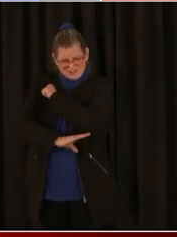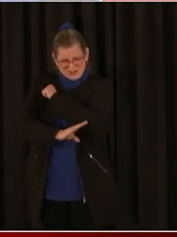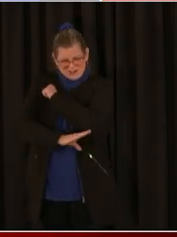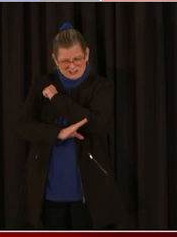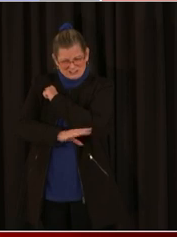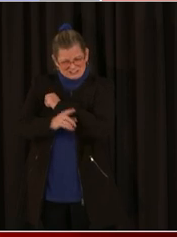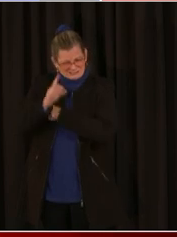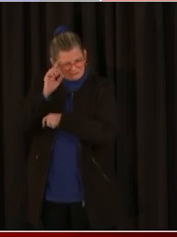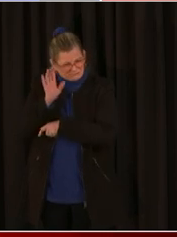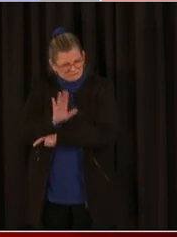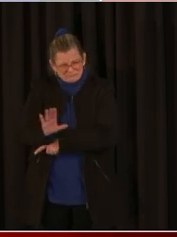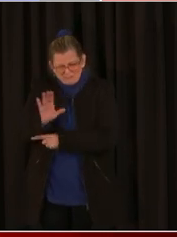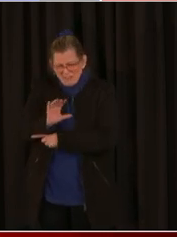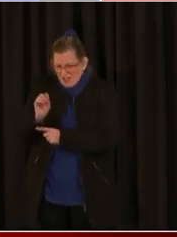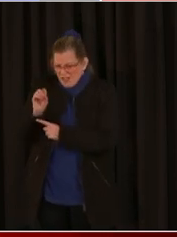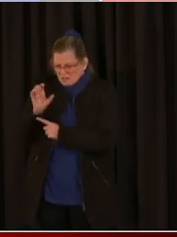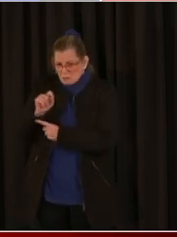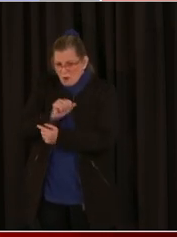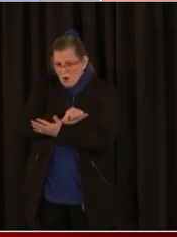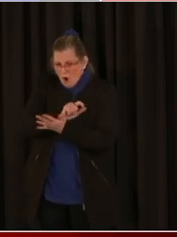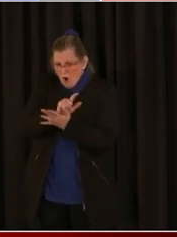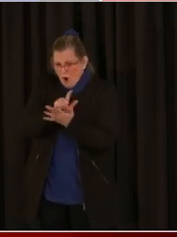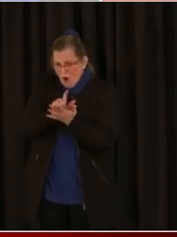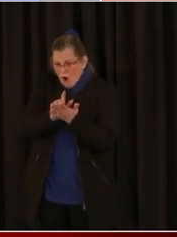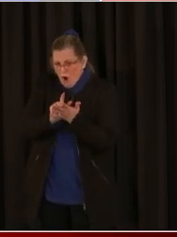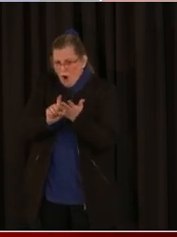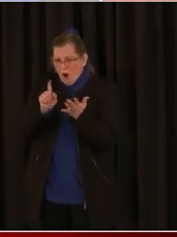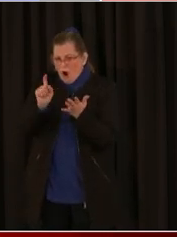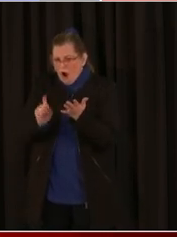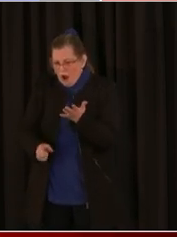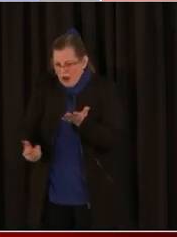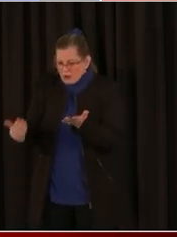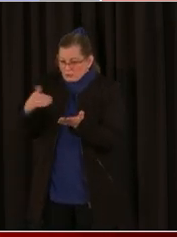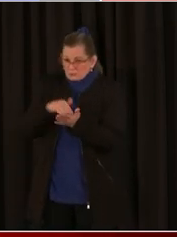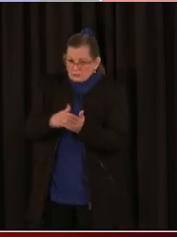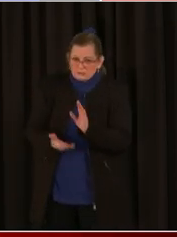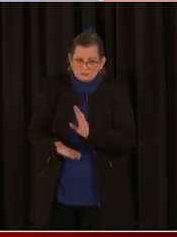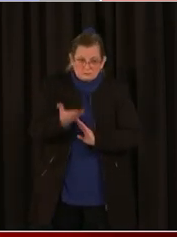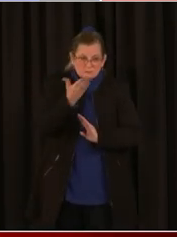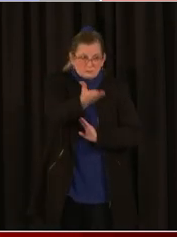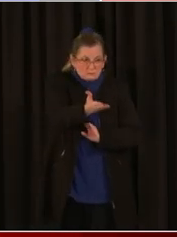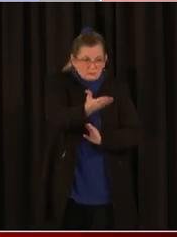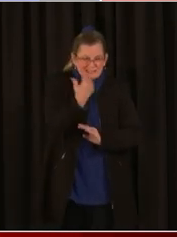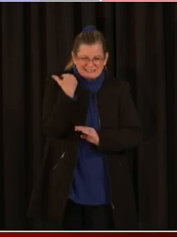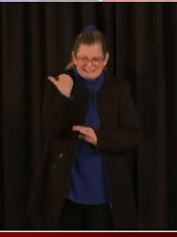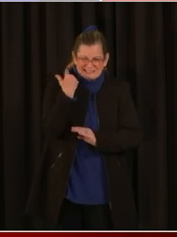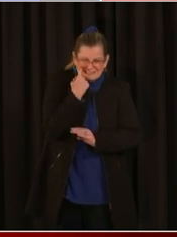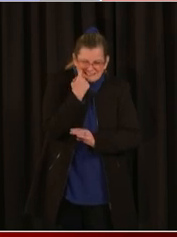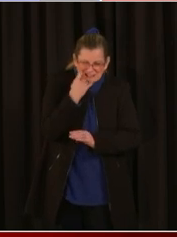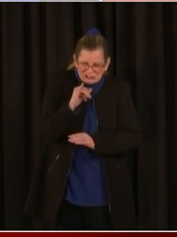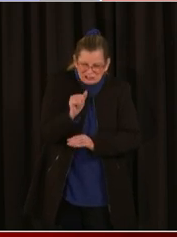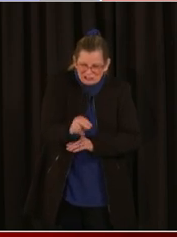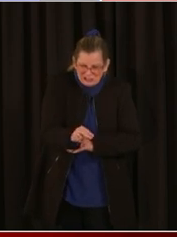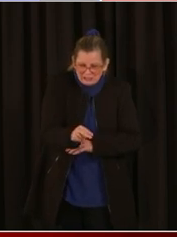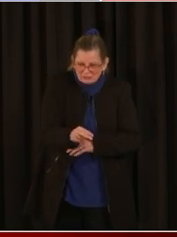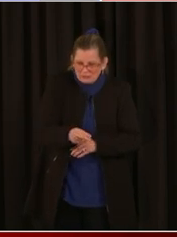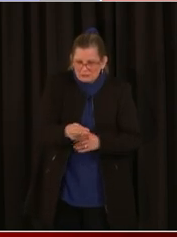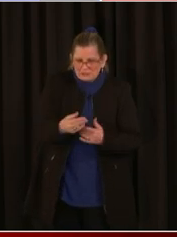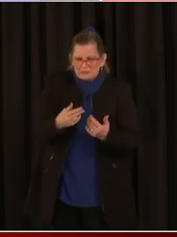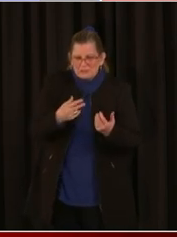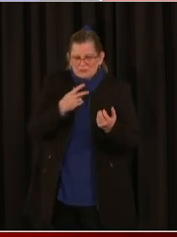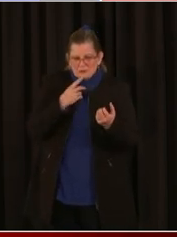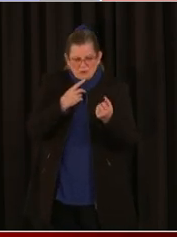October, every one of them has to be resubmitted in the month of January. I'm going to say a little bit more about that in a